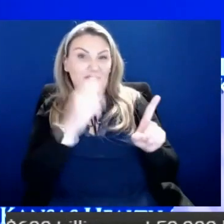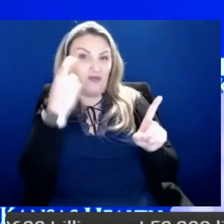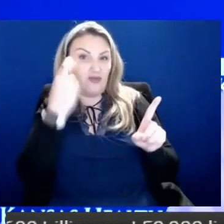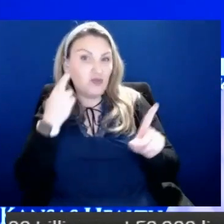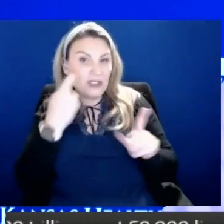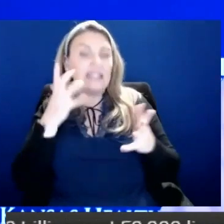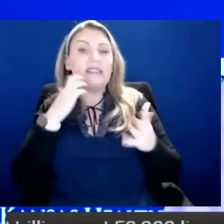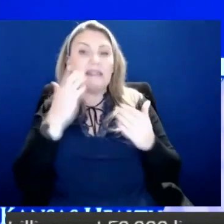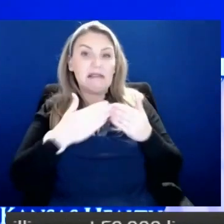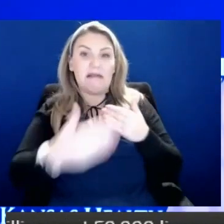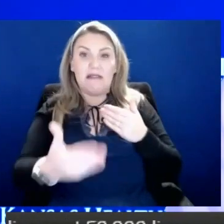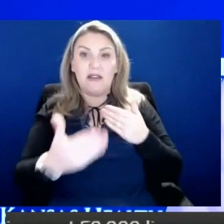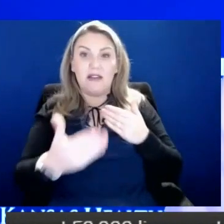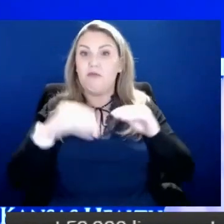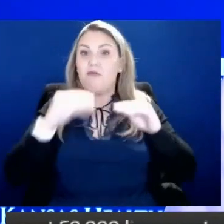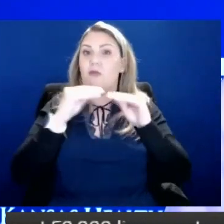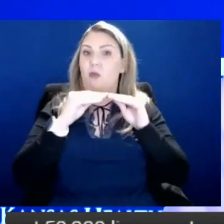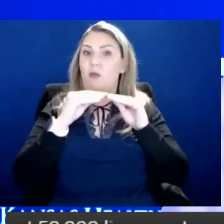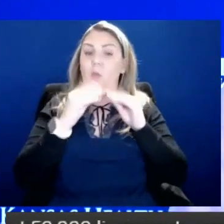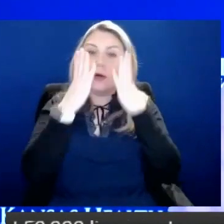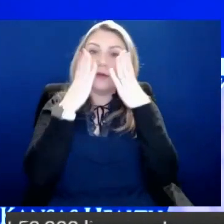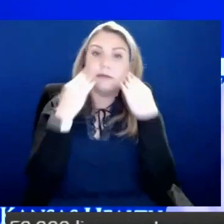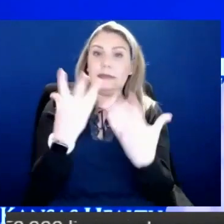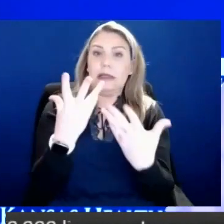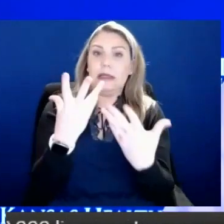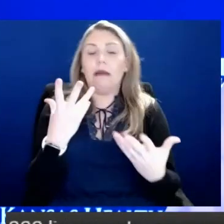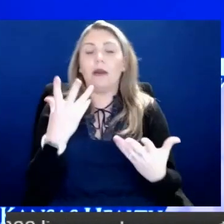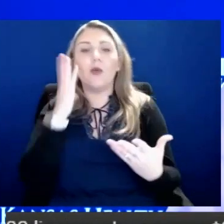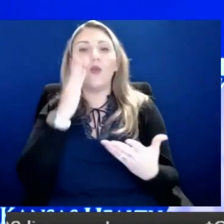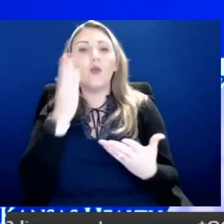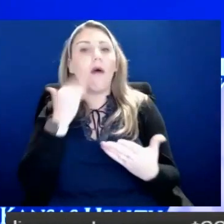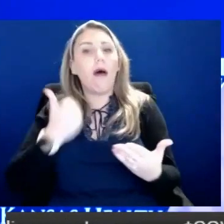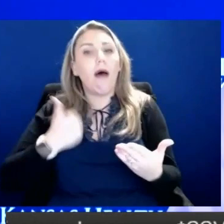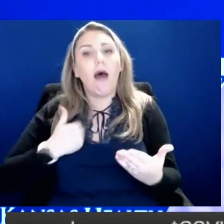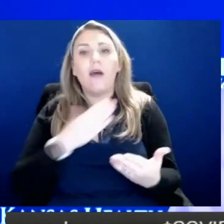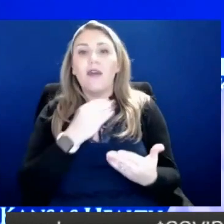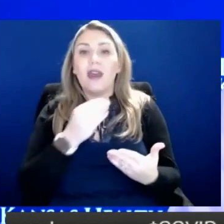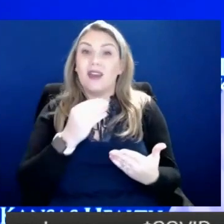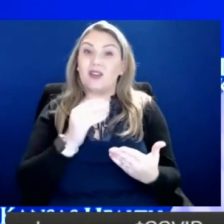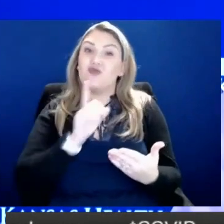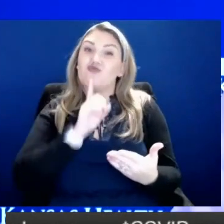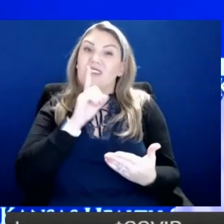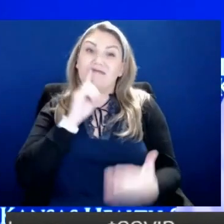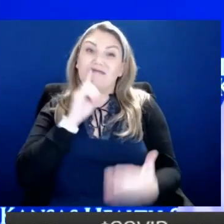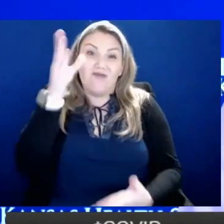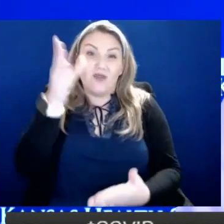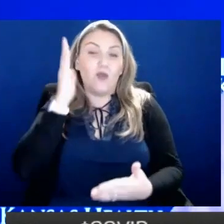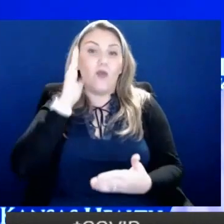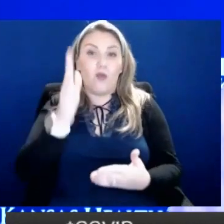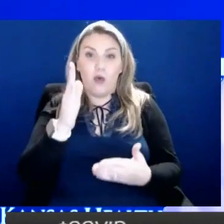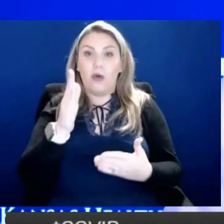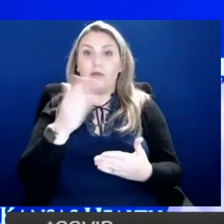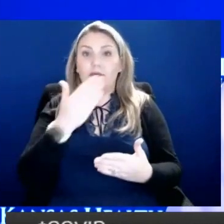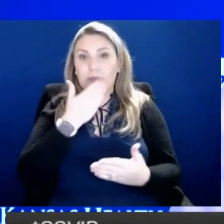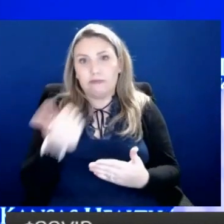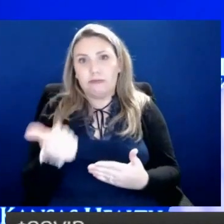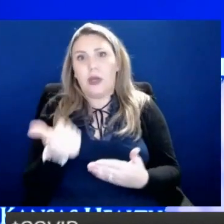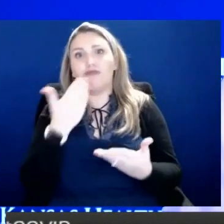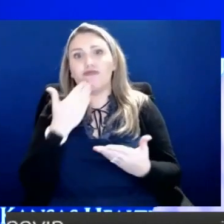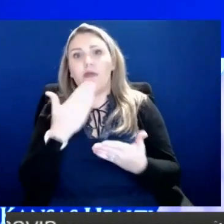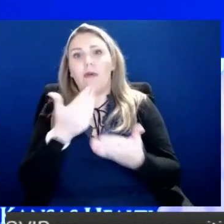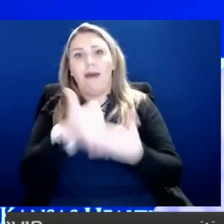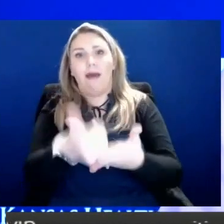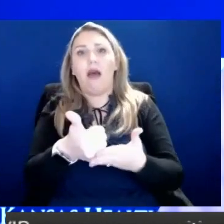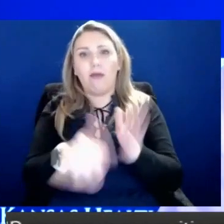data, more information. And again, ultimately, hopefully that will pay off in really finding some good symptomatic treatment, something to help